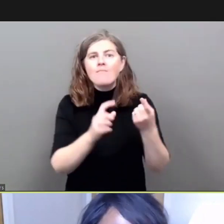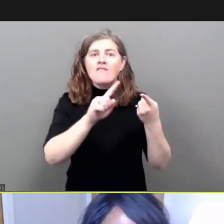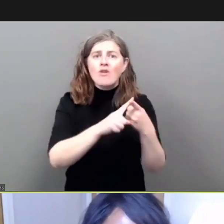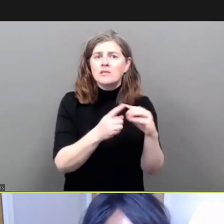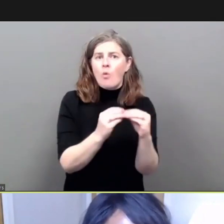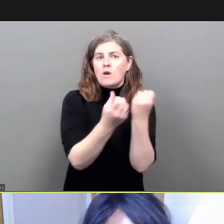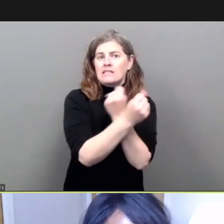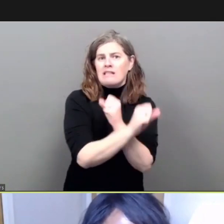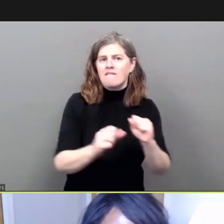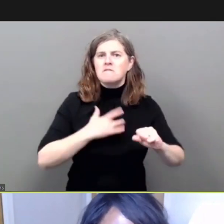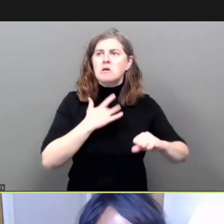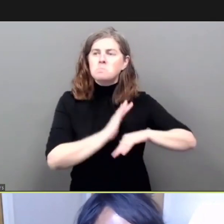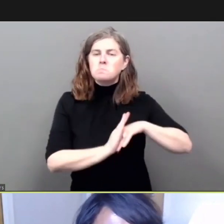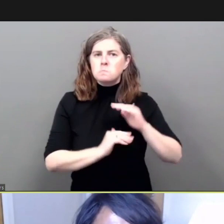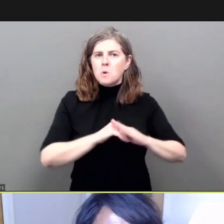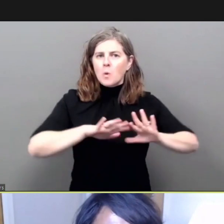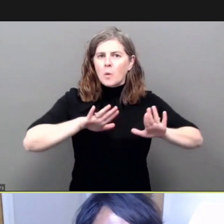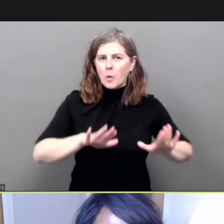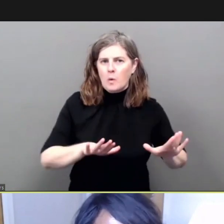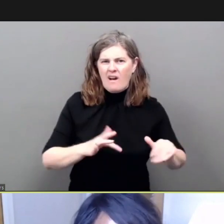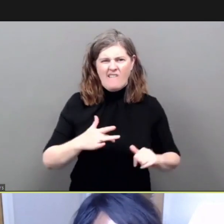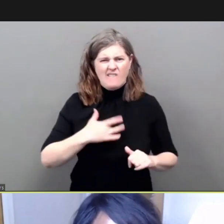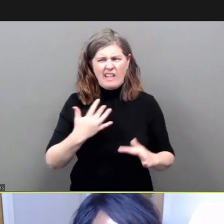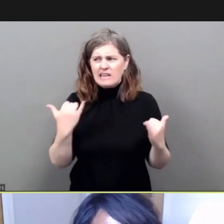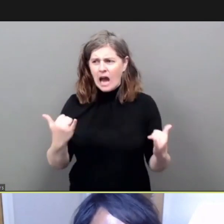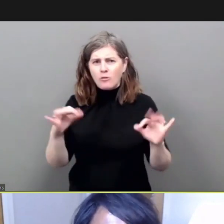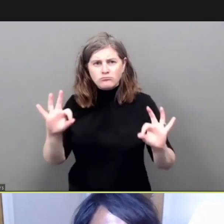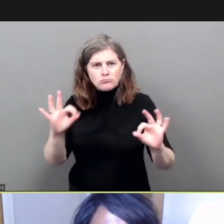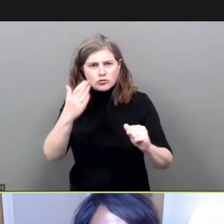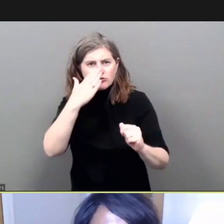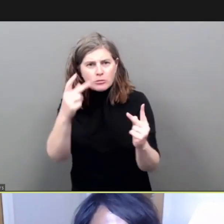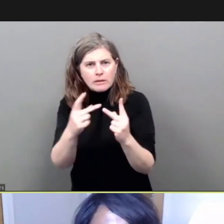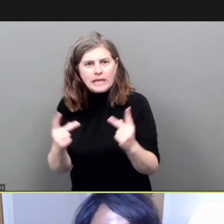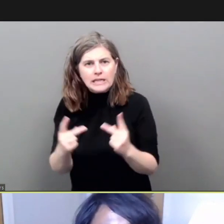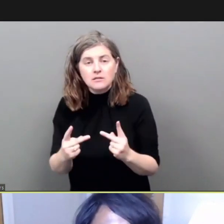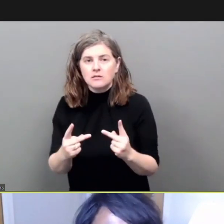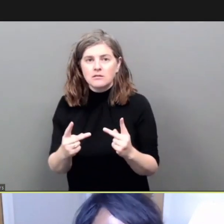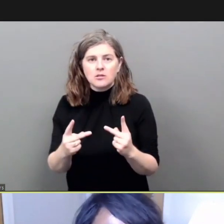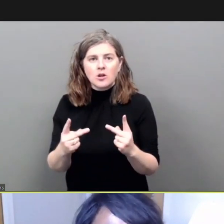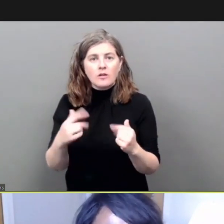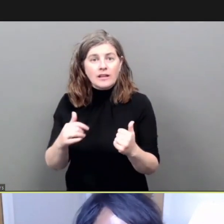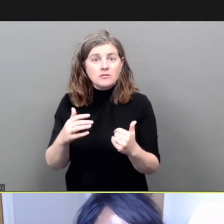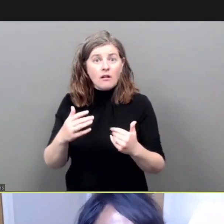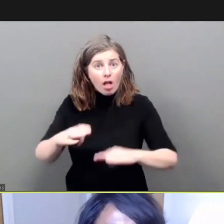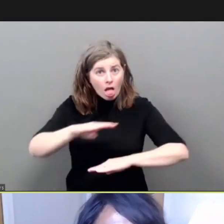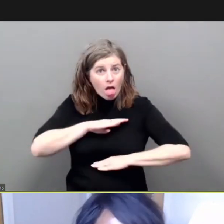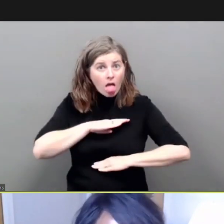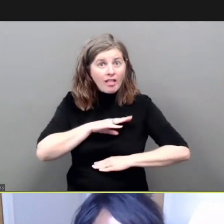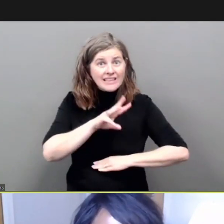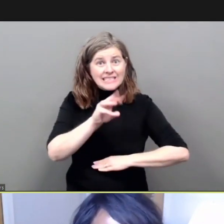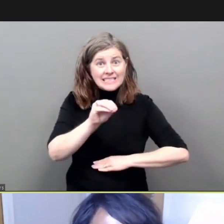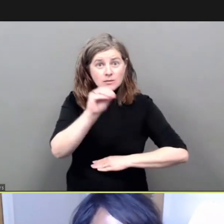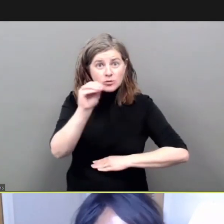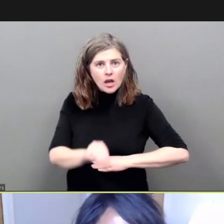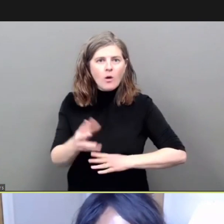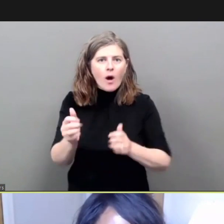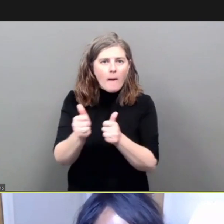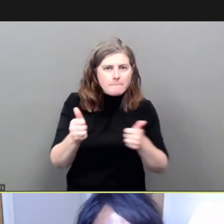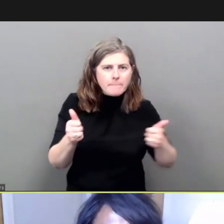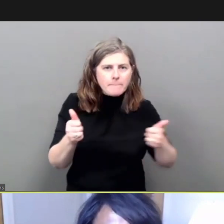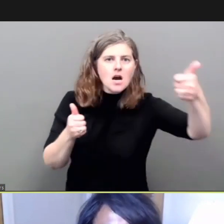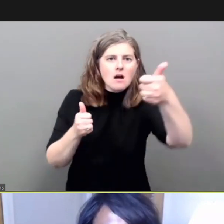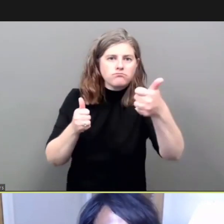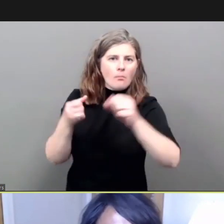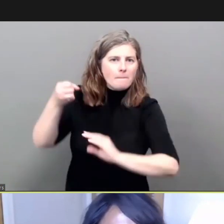and to feel comfortable. And I feel like we're at a good place, New Mexico. So let's not only reach 60%, let's surpass it. So thank